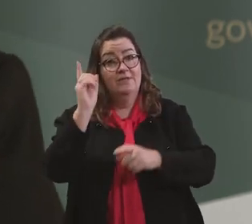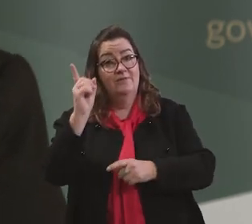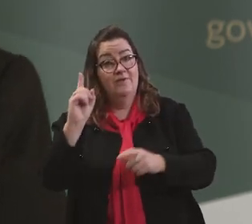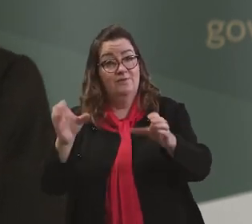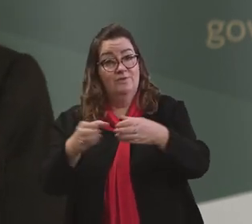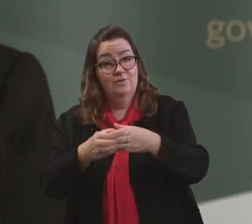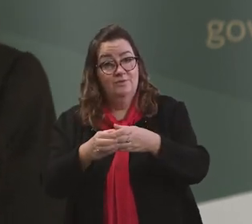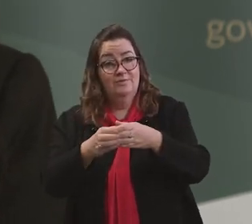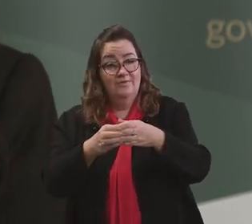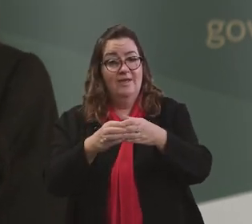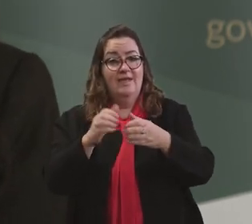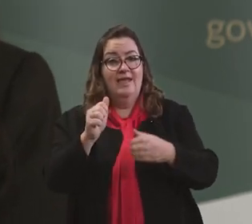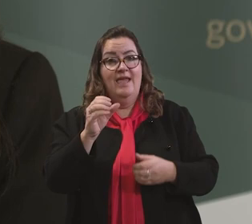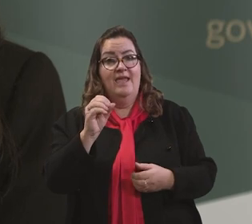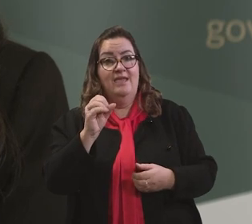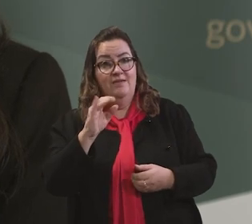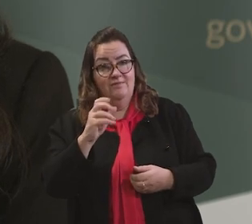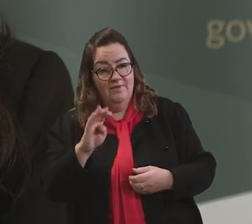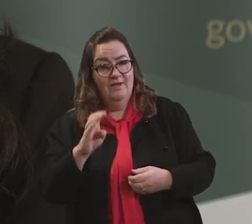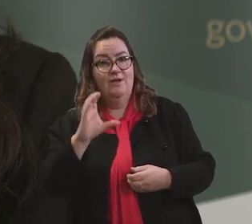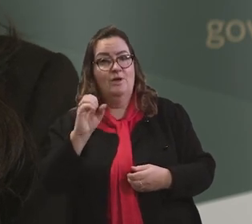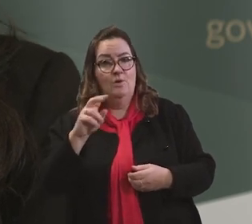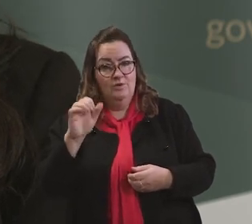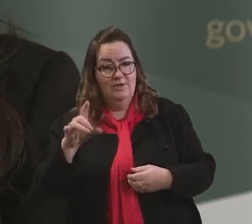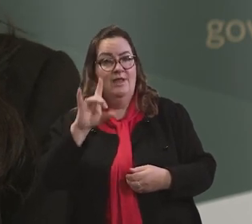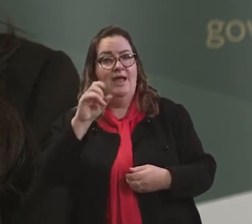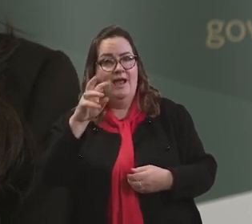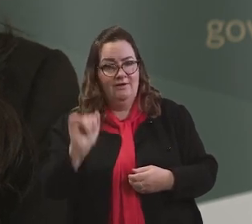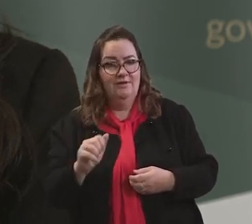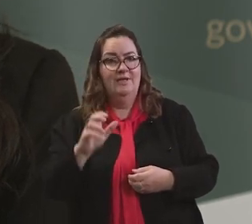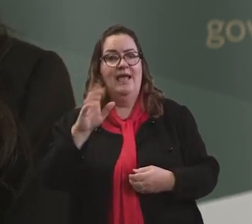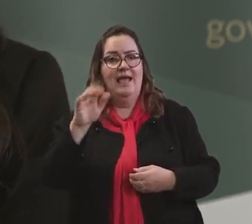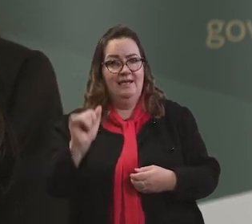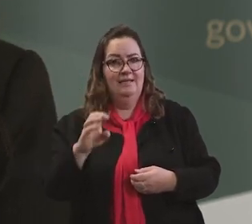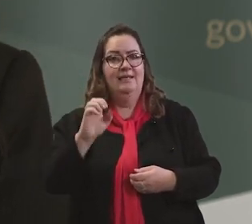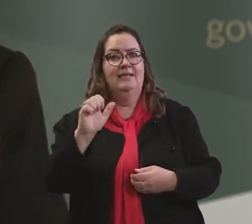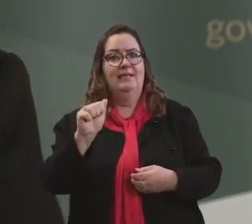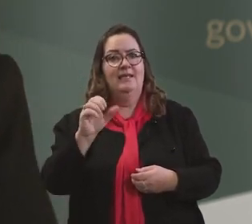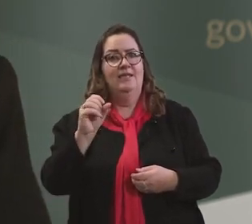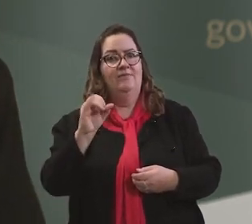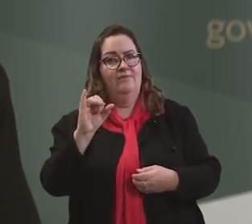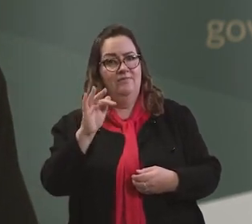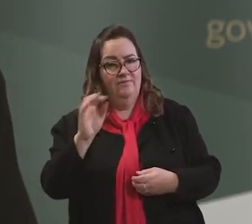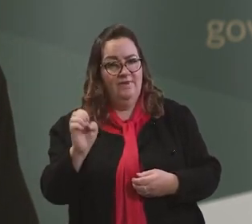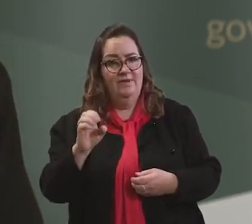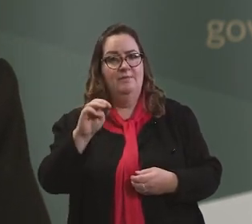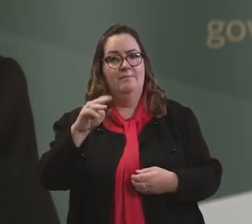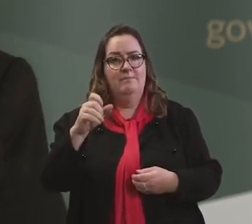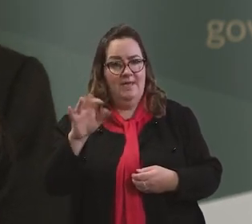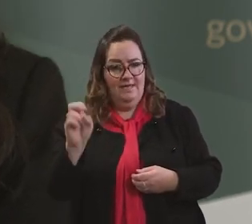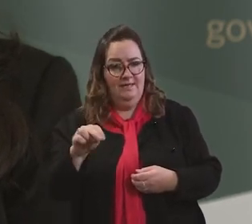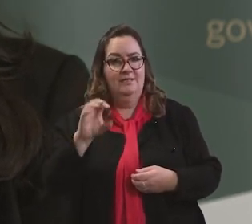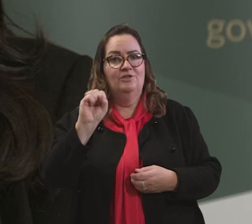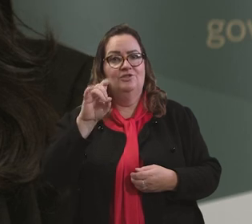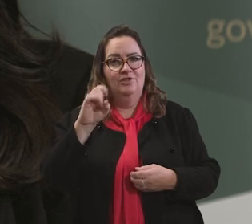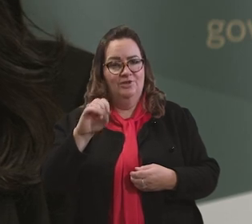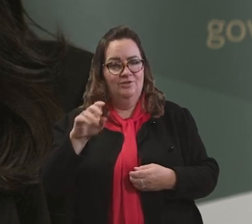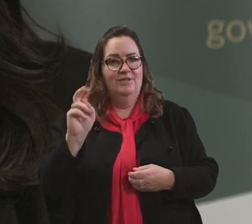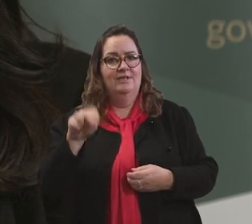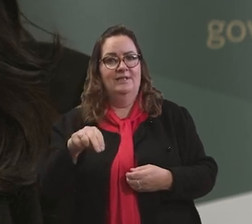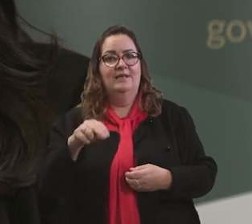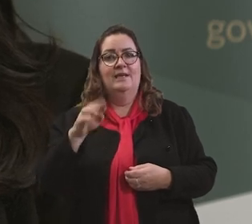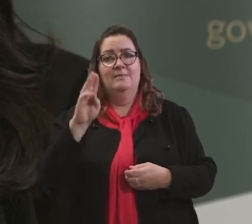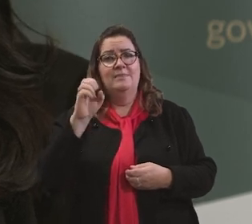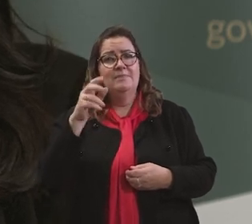thank Ava, Abby, Conal, Liam, Harry, Ali, Ronan, Aoife, Megan, Dermot, Kira, Shifra and Peter